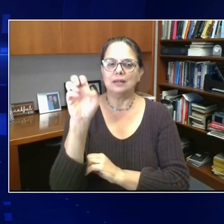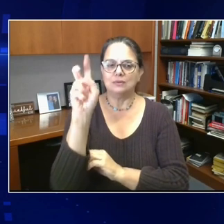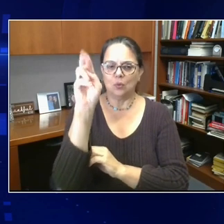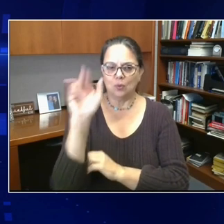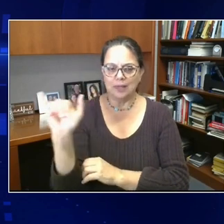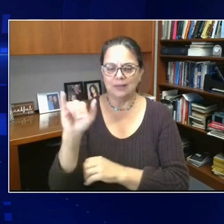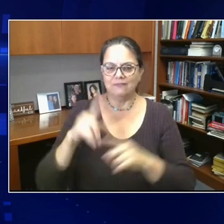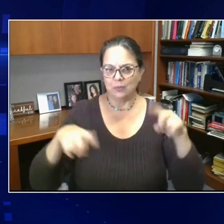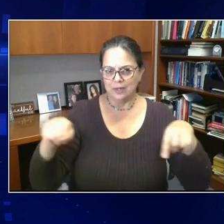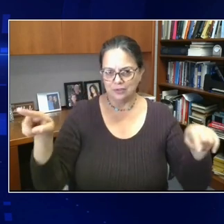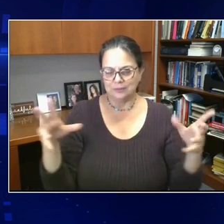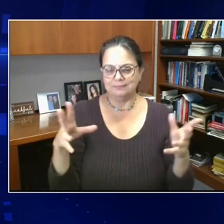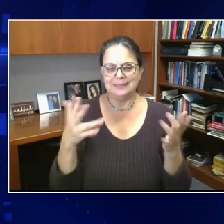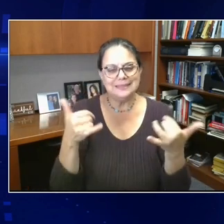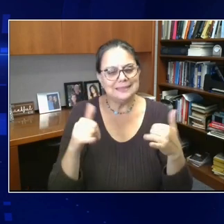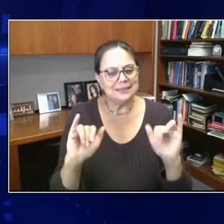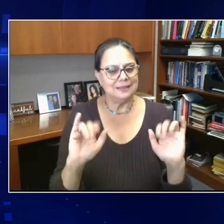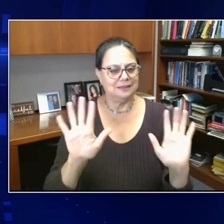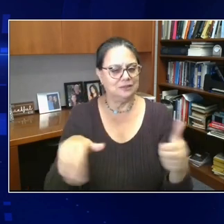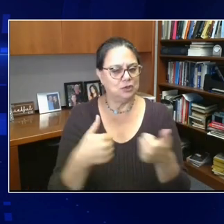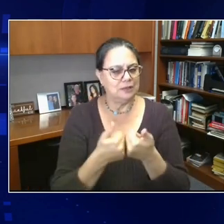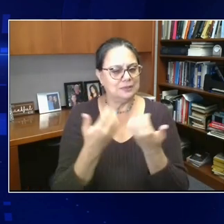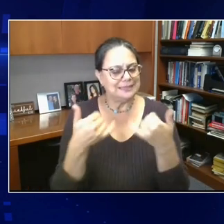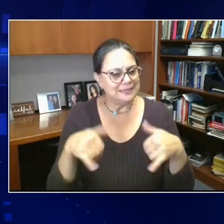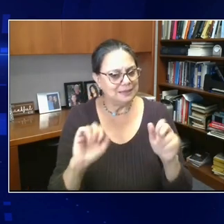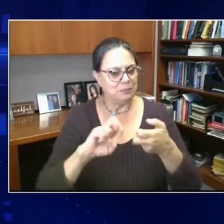as auditory variation.